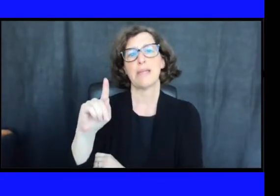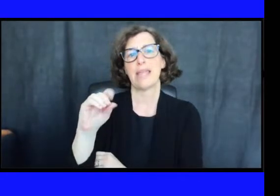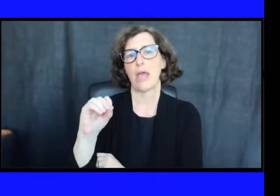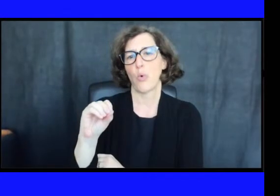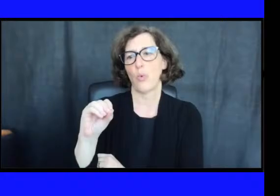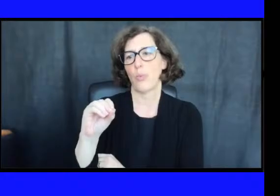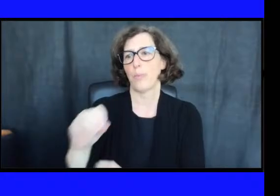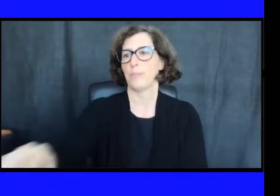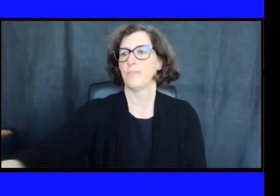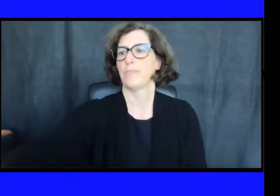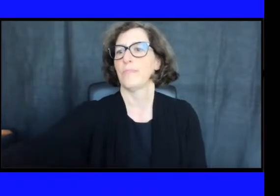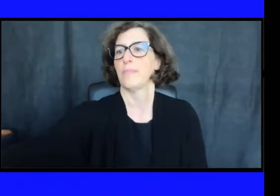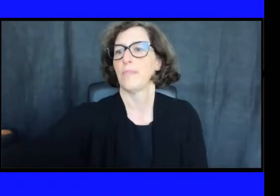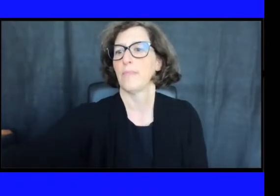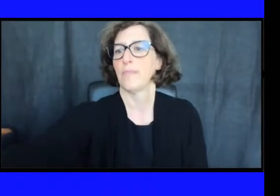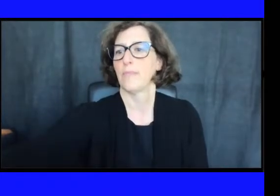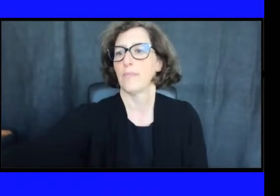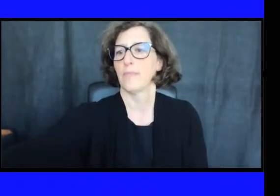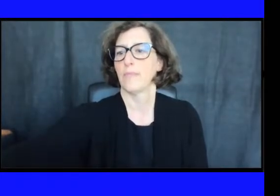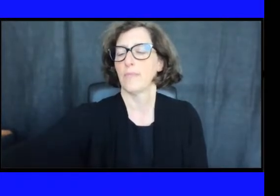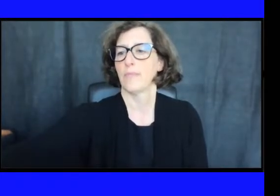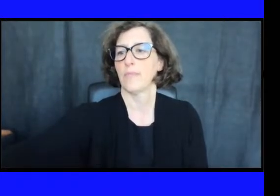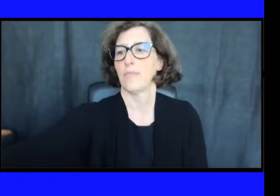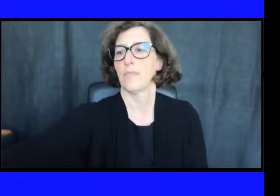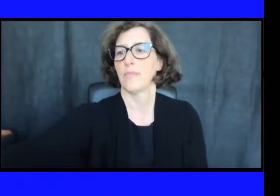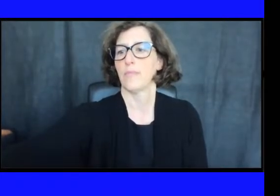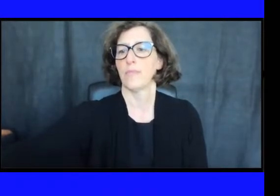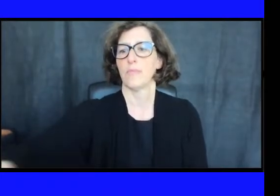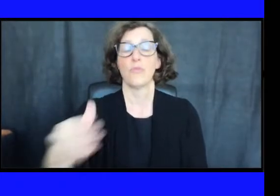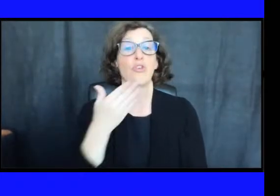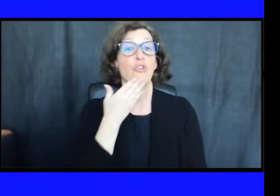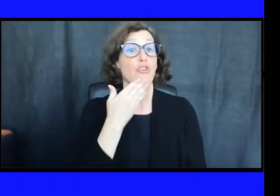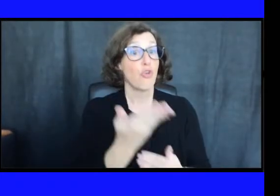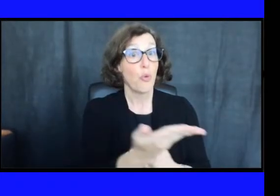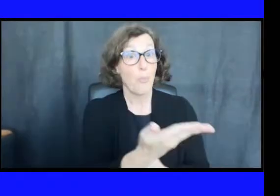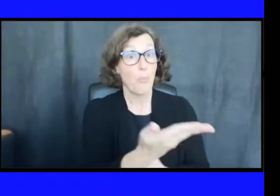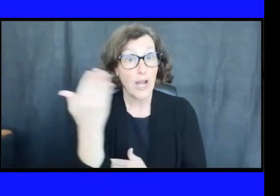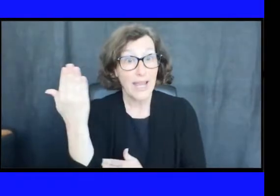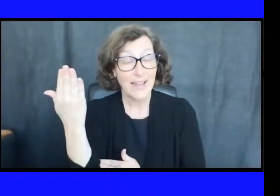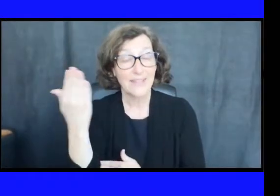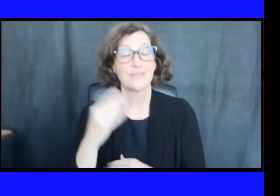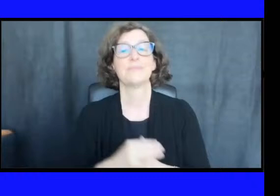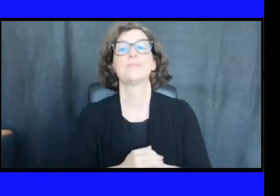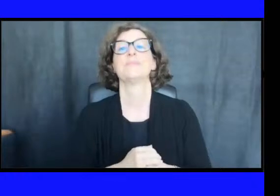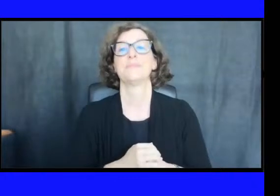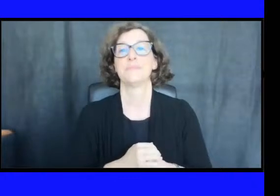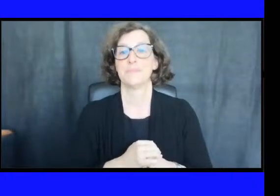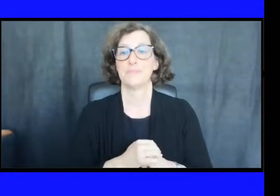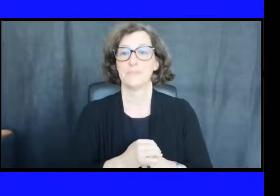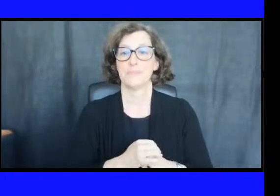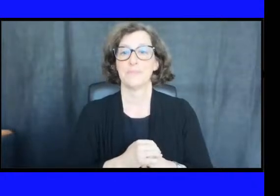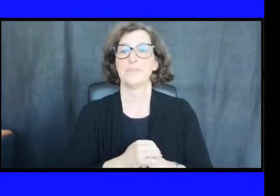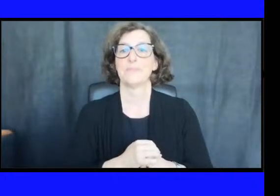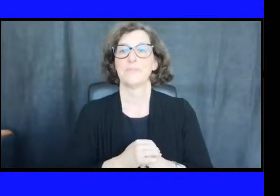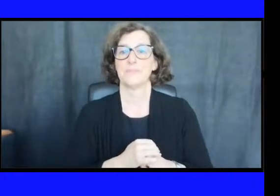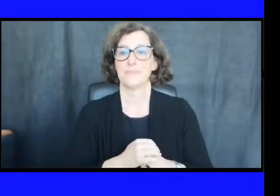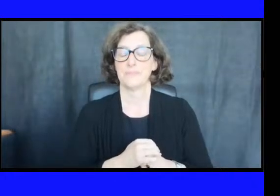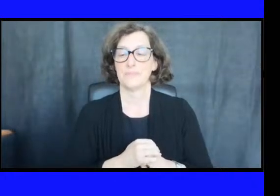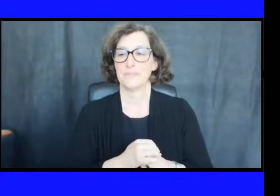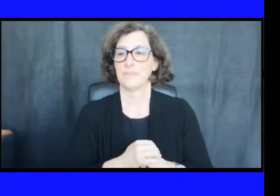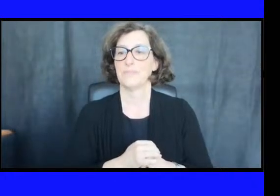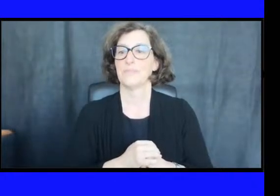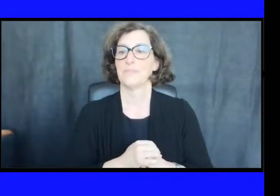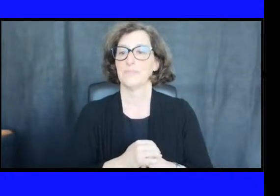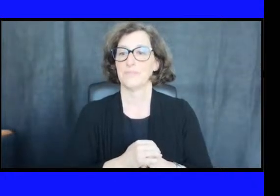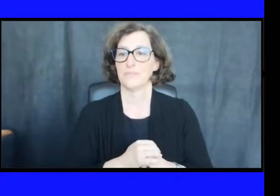morning. good morning. Next slide, Good please. morning. Morning. So I just wanted to provide a